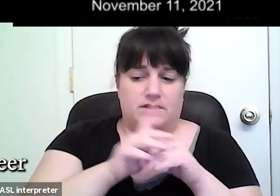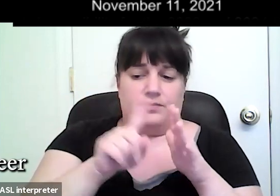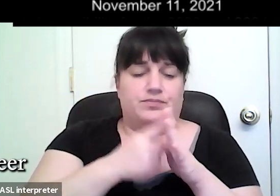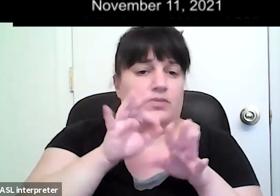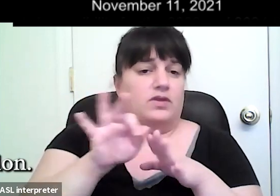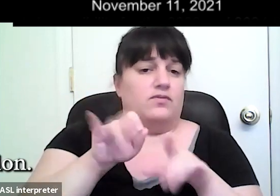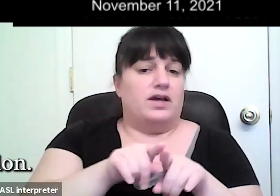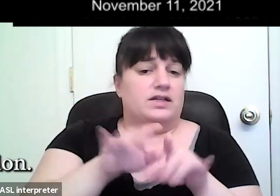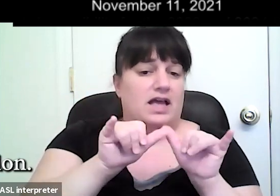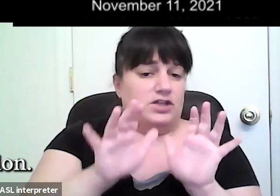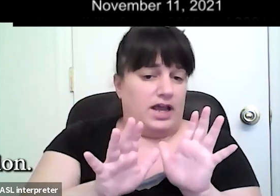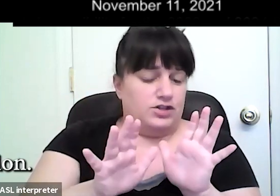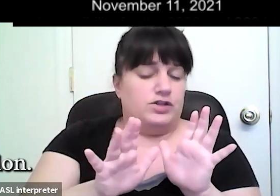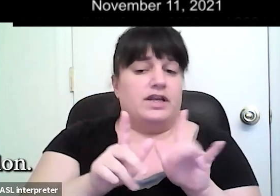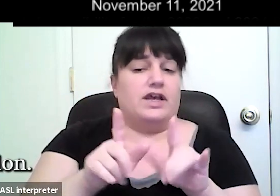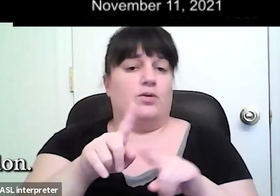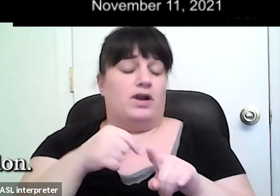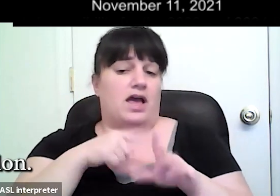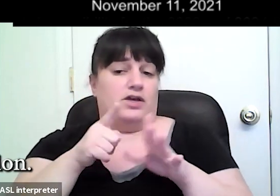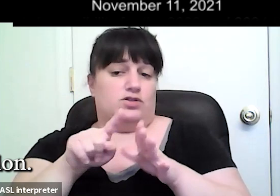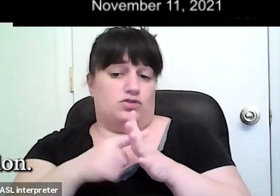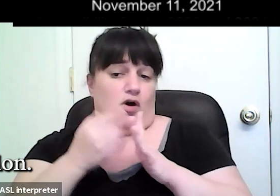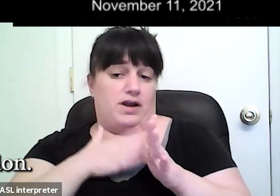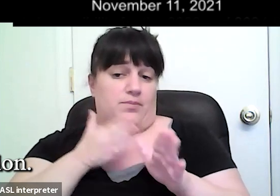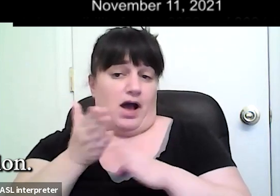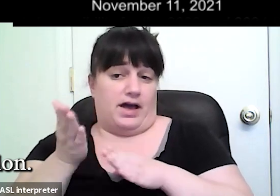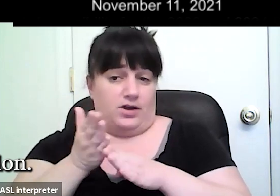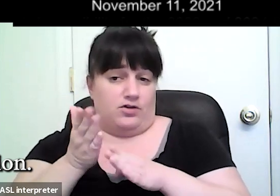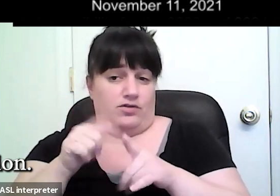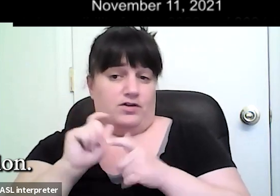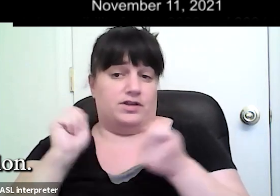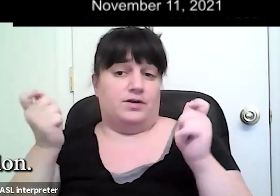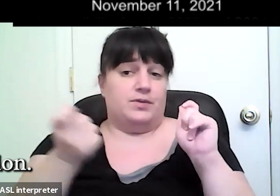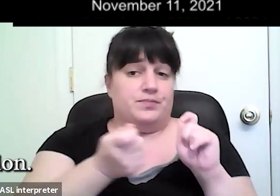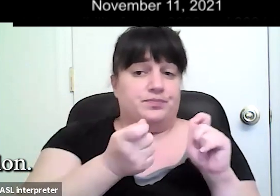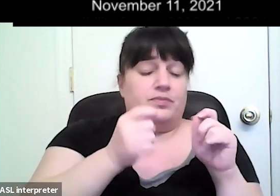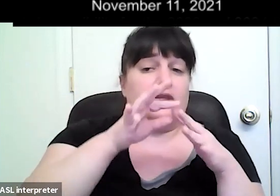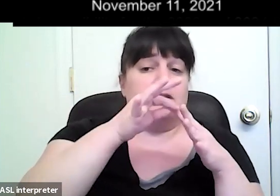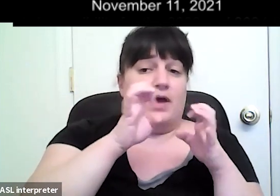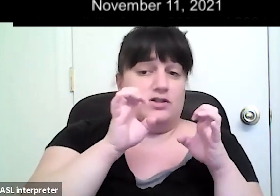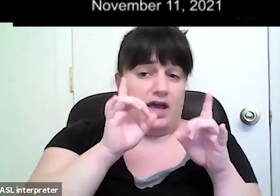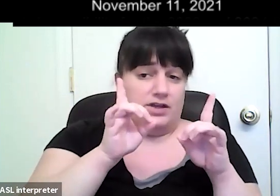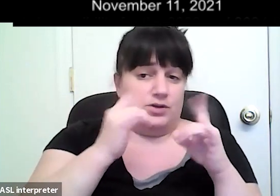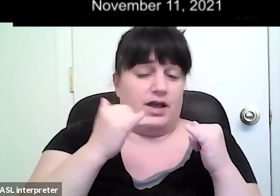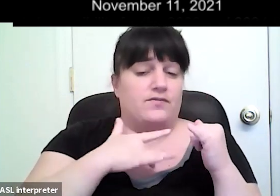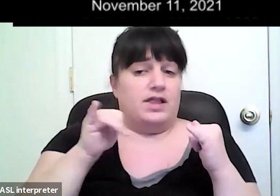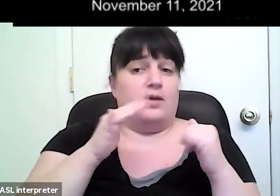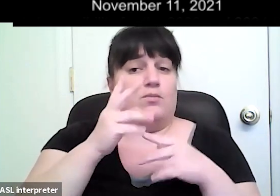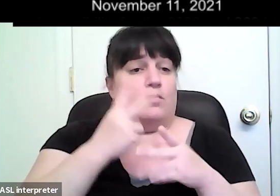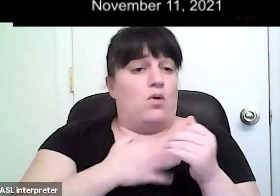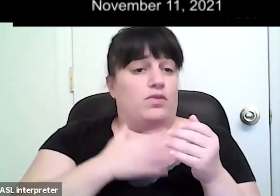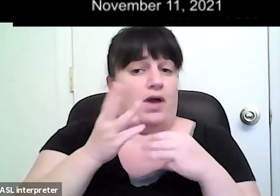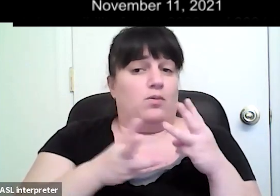an engineer when I started my career and then switched to special education, and now I feel like both my worlds